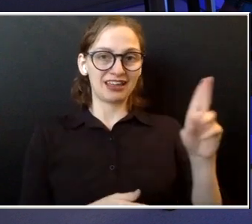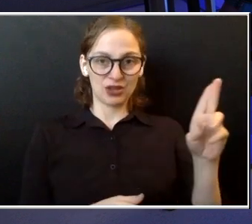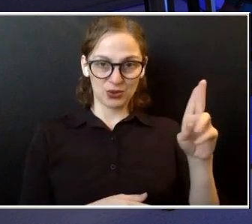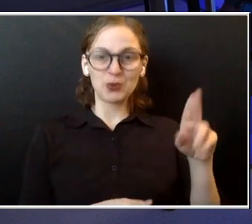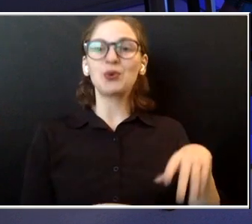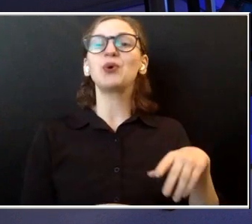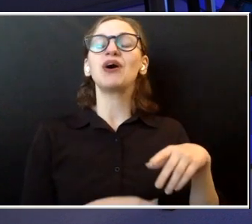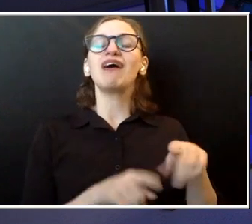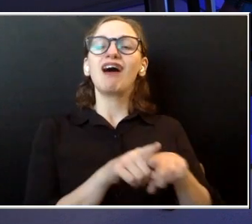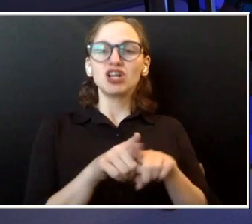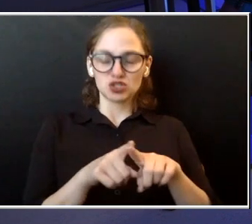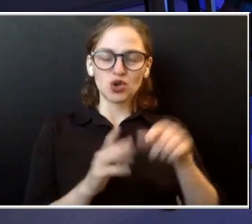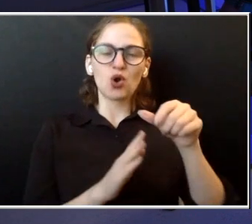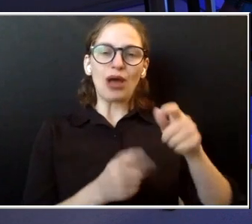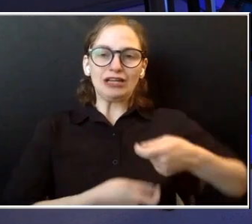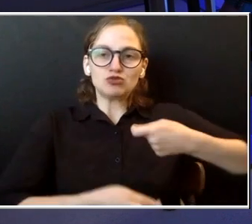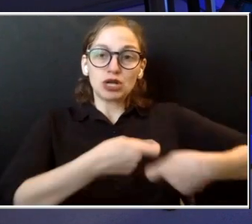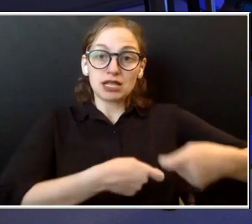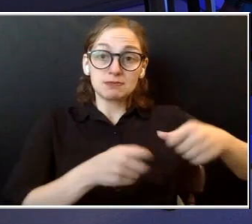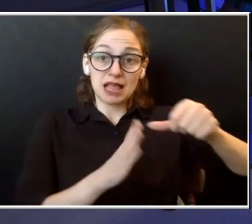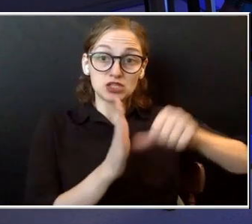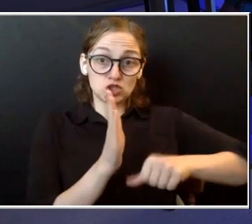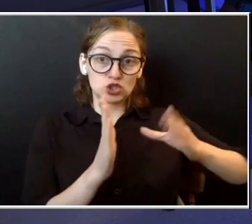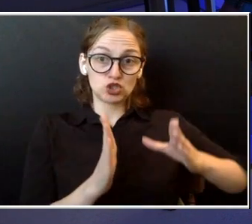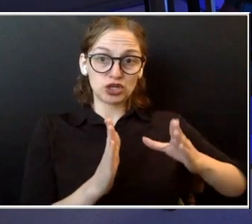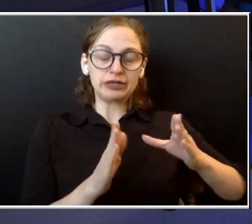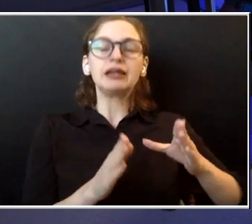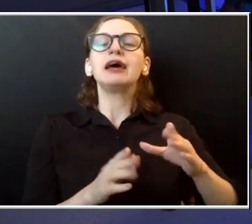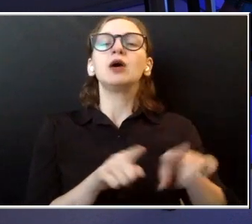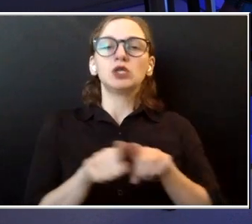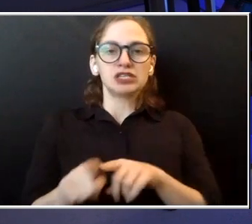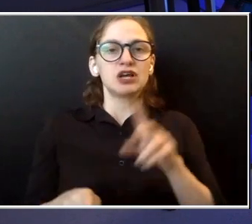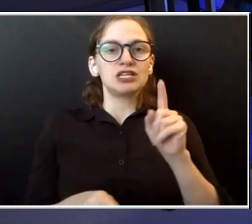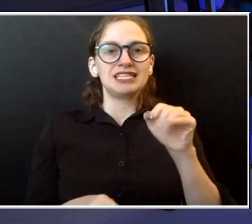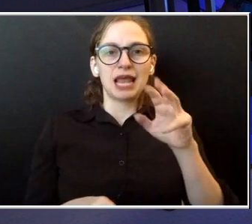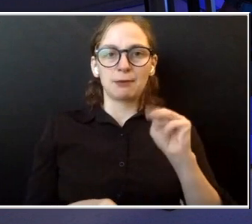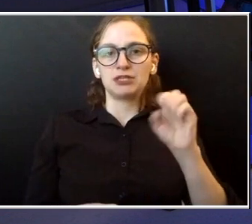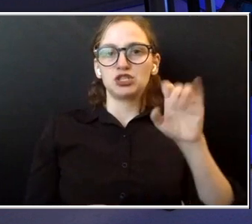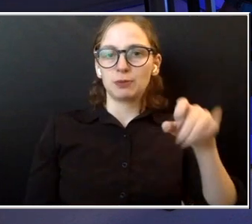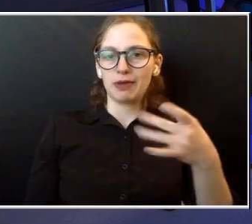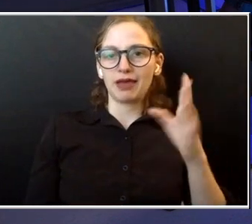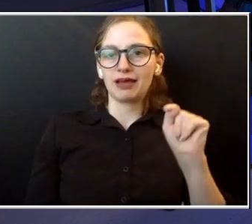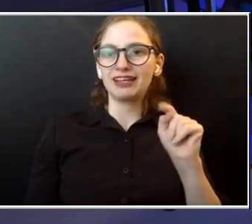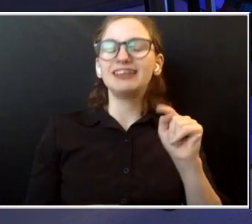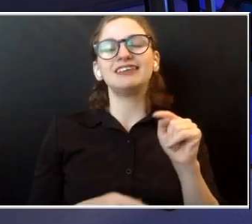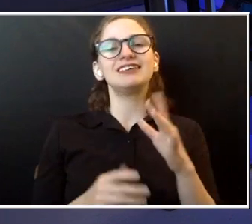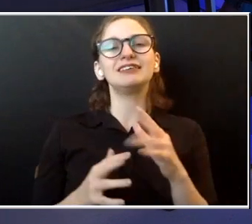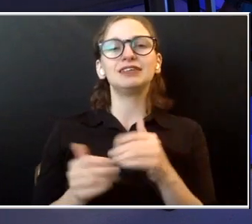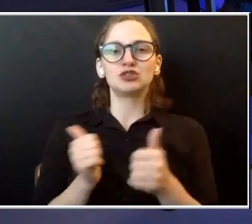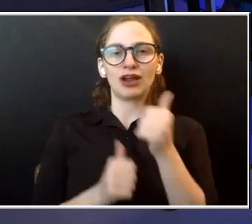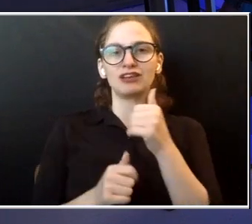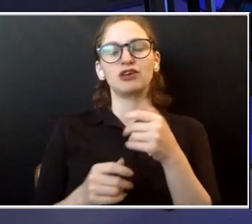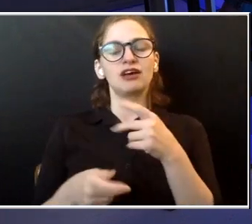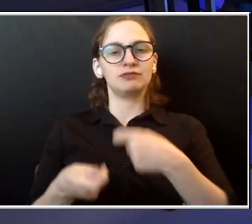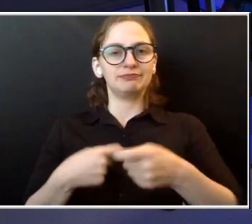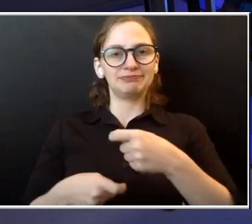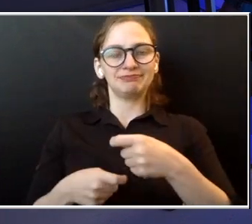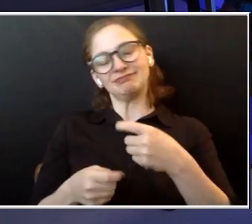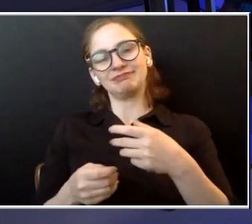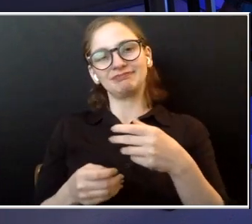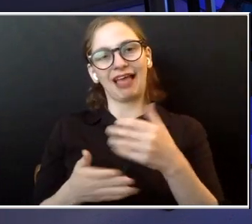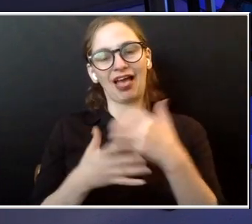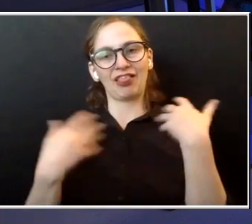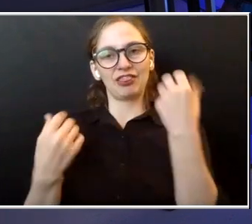transplant surgeon. With him is Tim Schmidt, another really good guy, Director of Transplant here at the University of Kansas Health System. He, too, is a transplant surgeon. He's the head of transplant